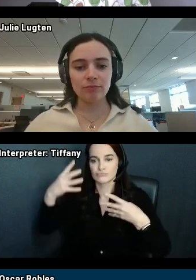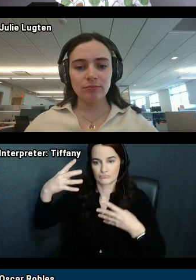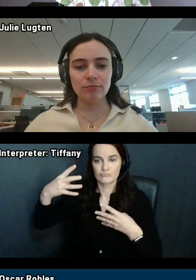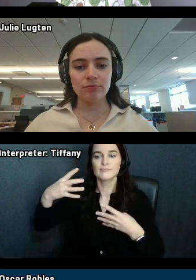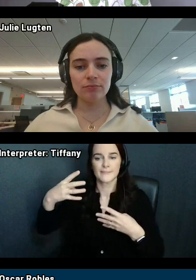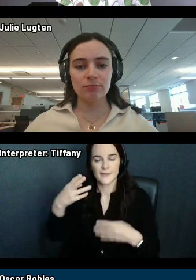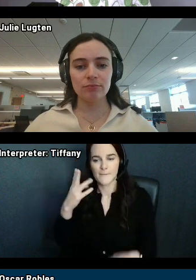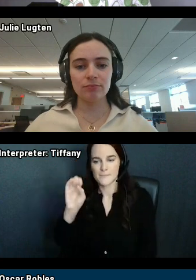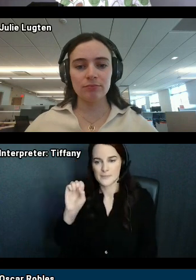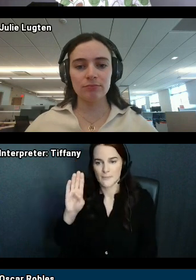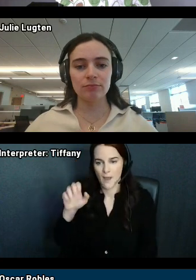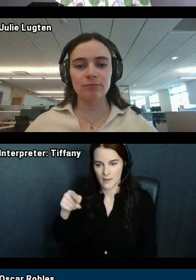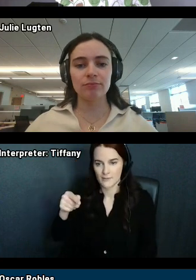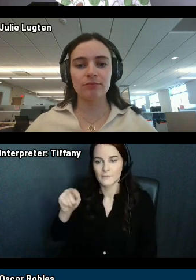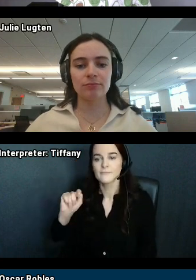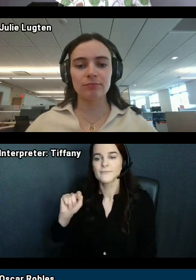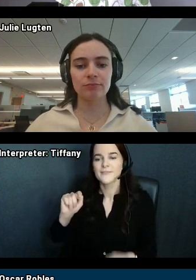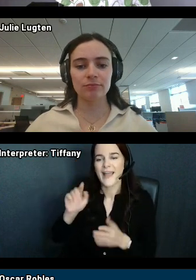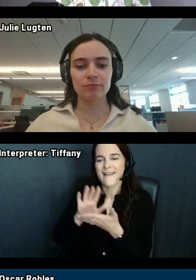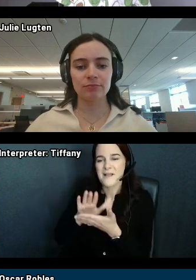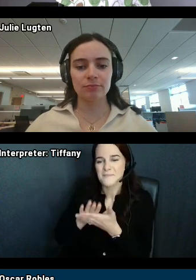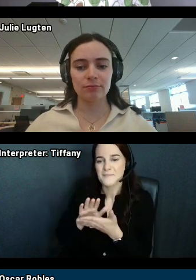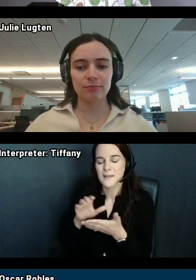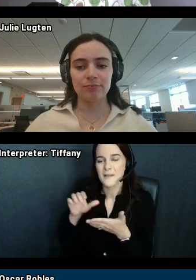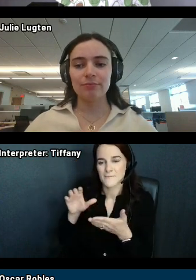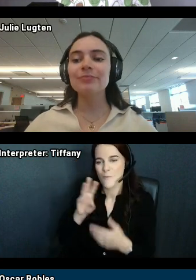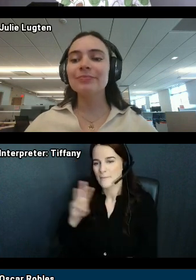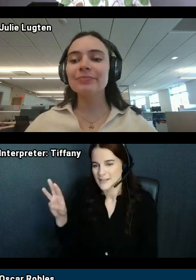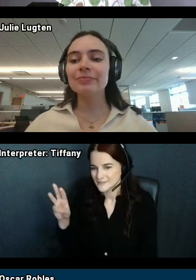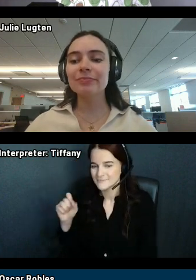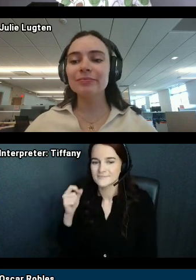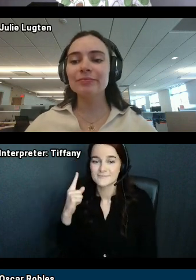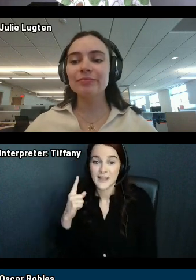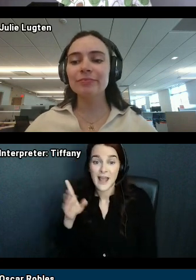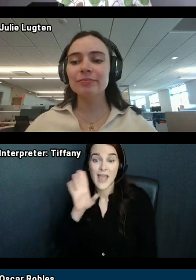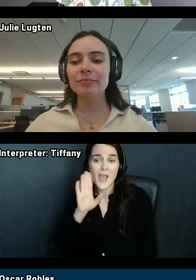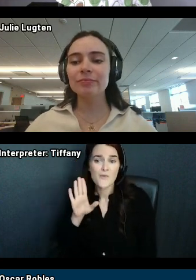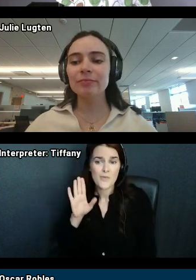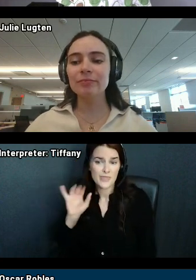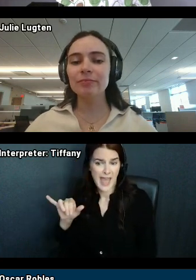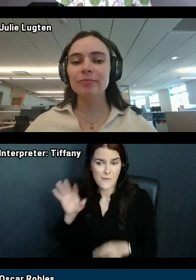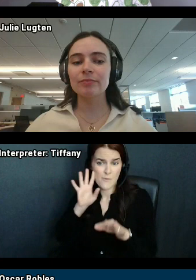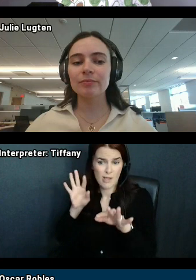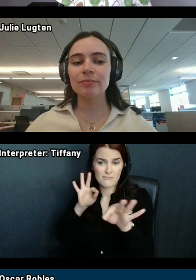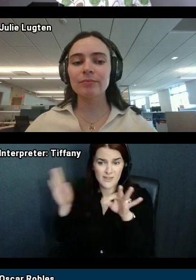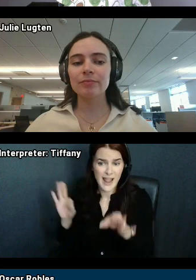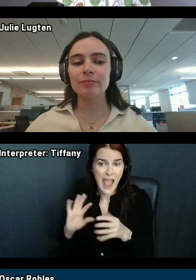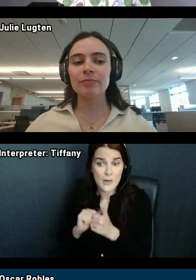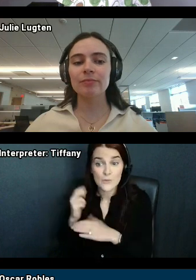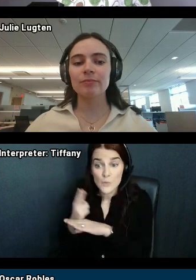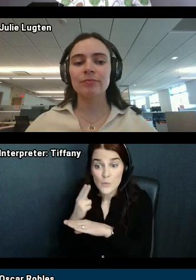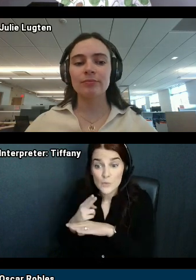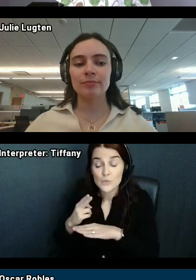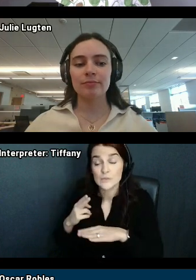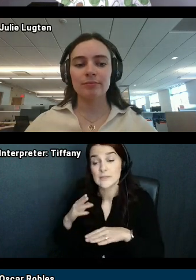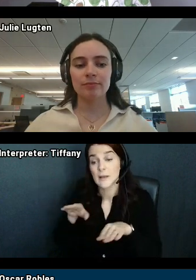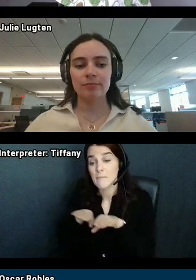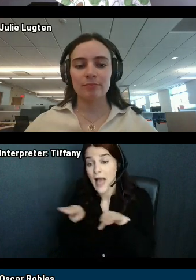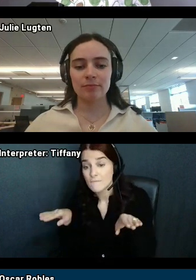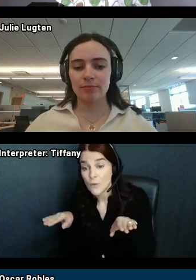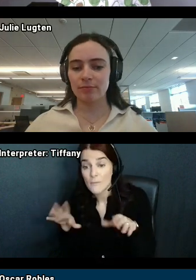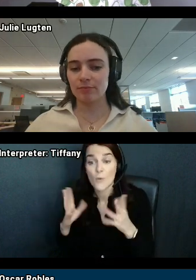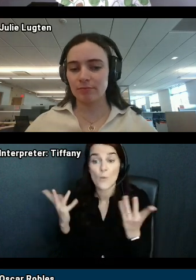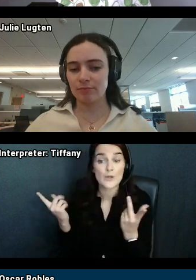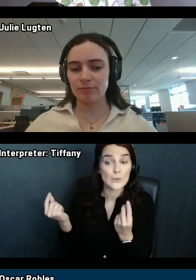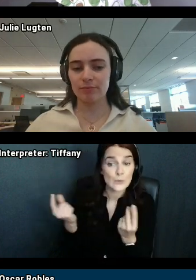The Academy offers courses that give you ideas about how to use the platform and what to use it for. I did a lot of